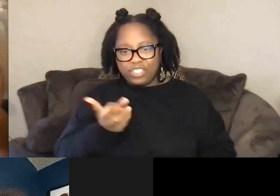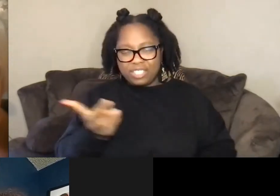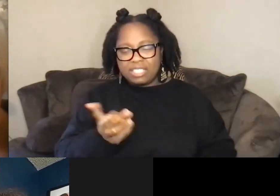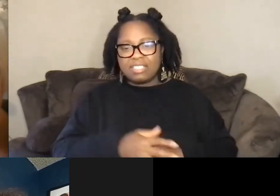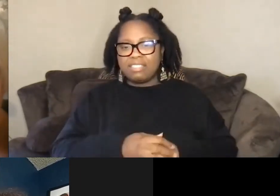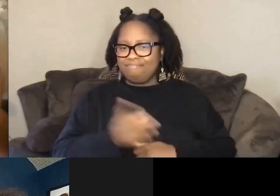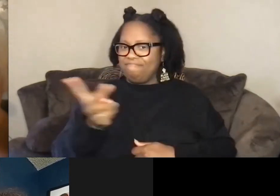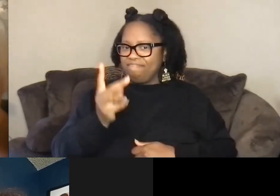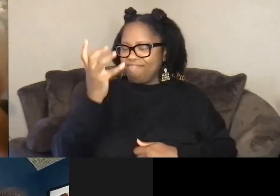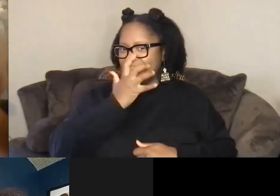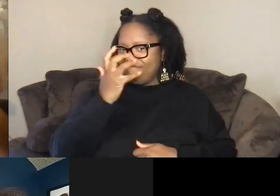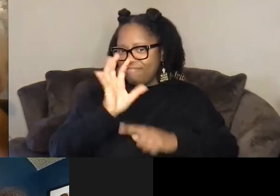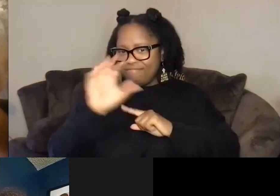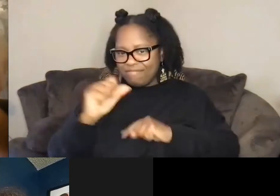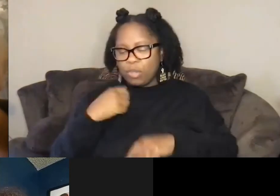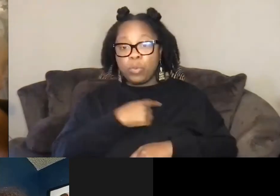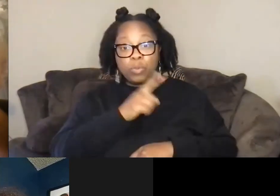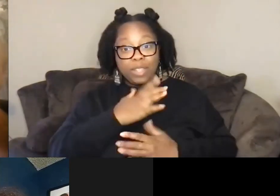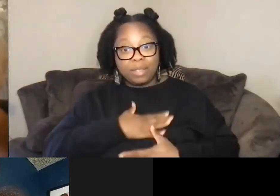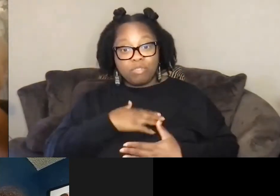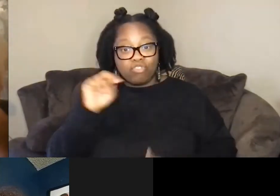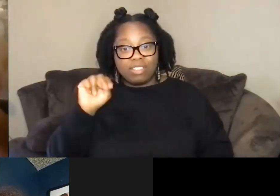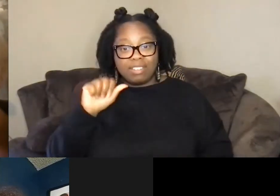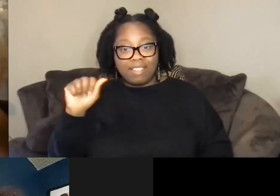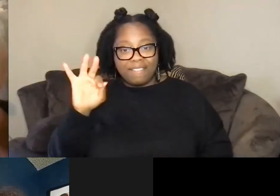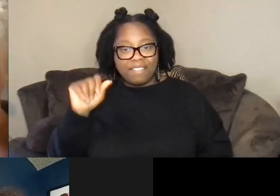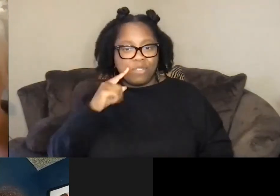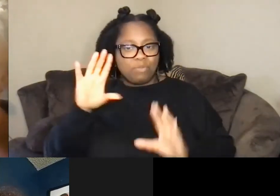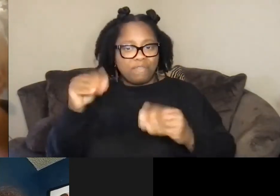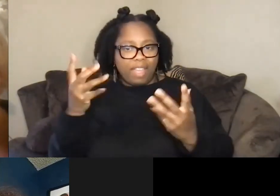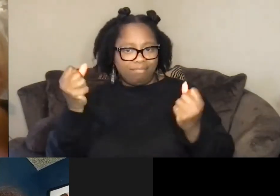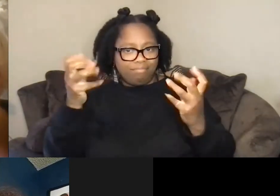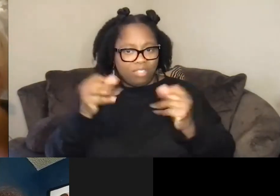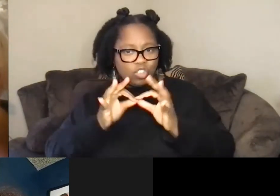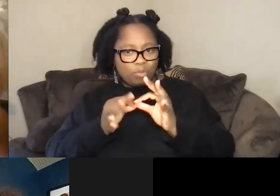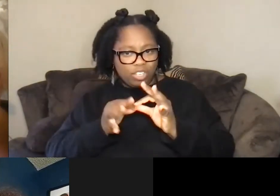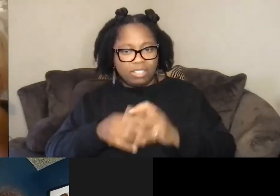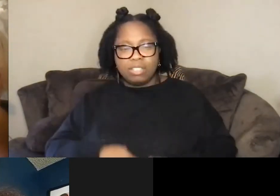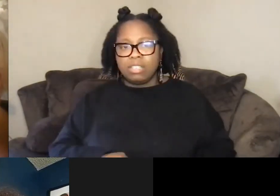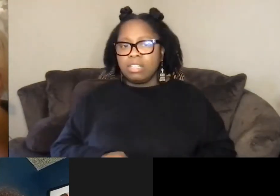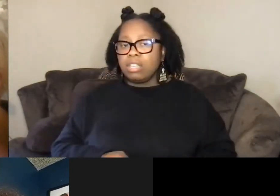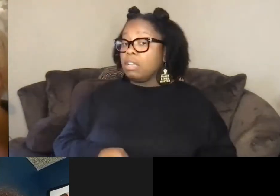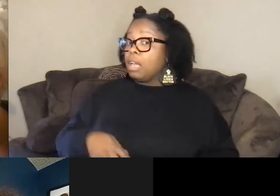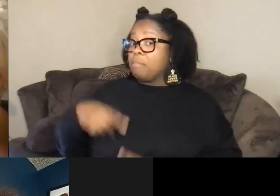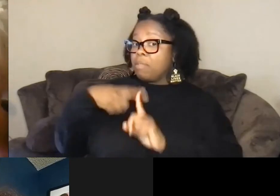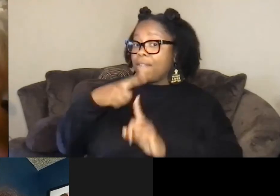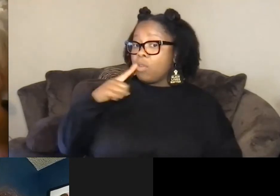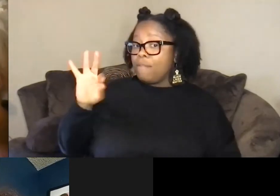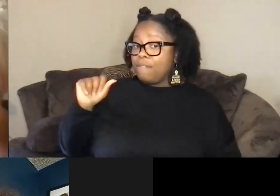You're awesome. And we really appreciate NAAFA for having ASL interpreting. And I would say, like, for FAT community